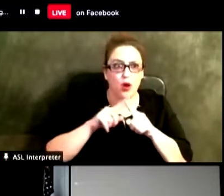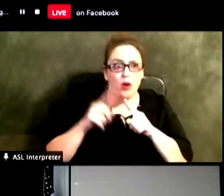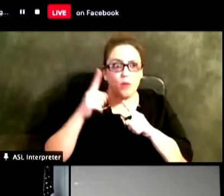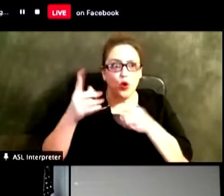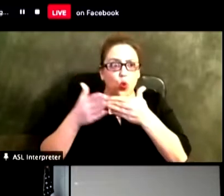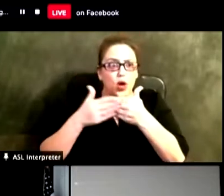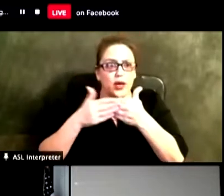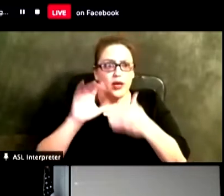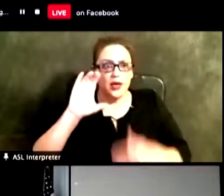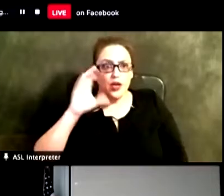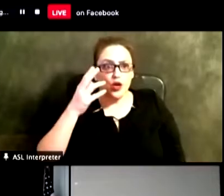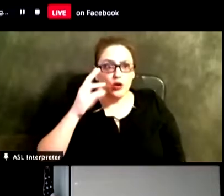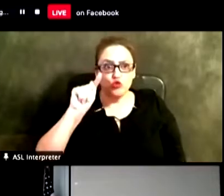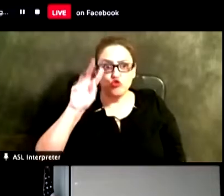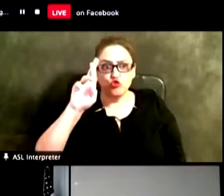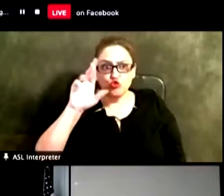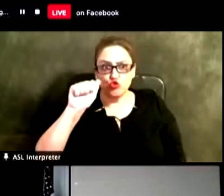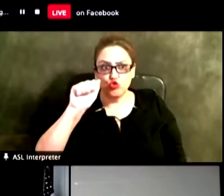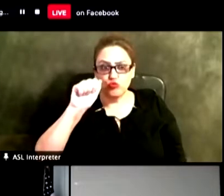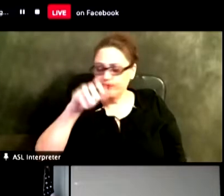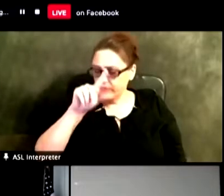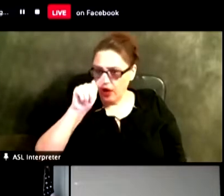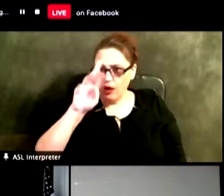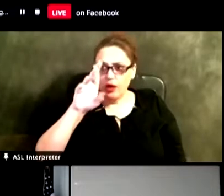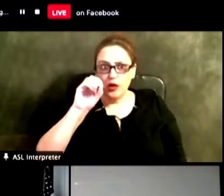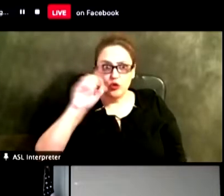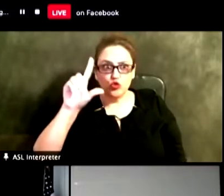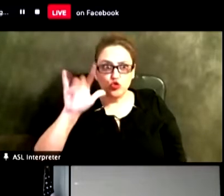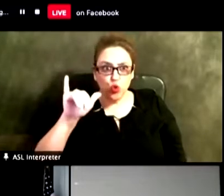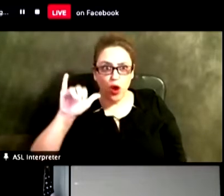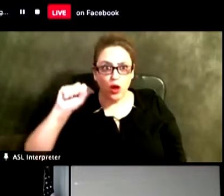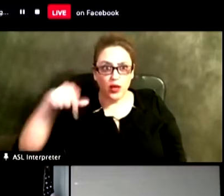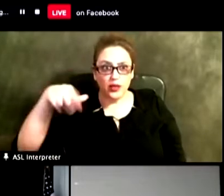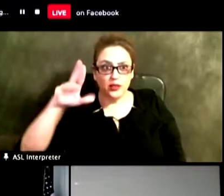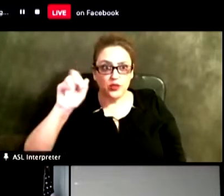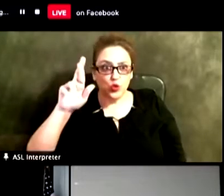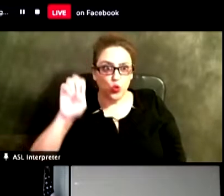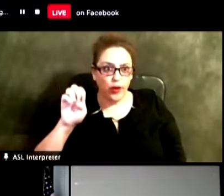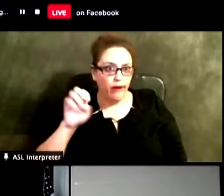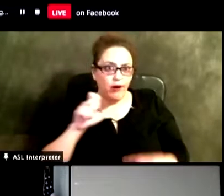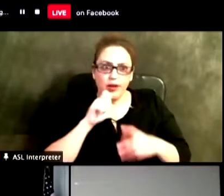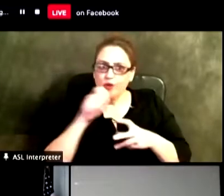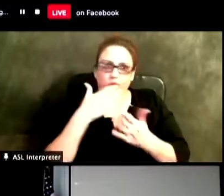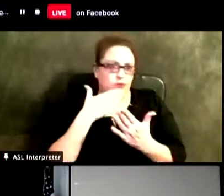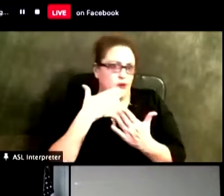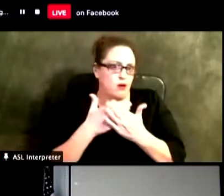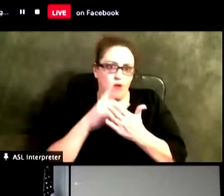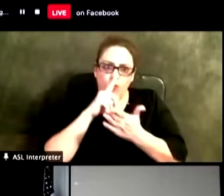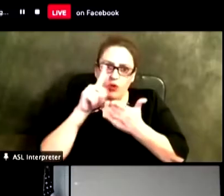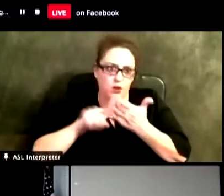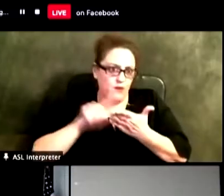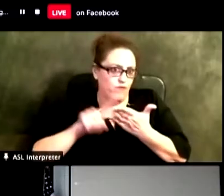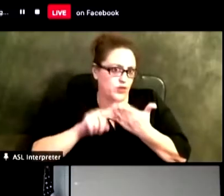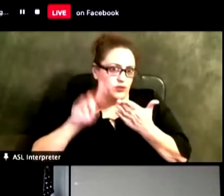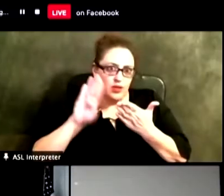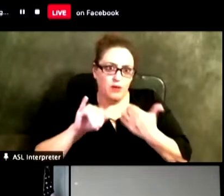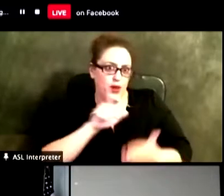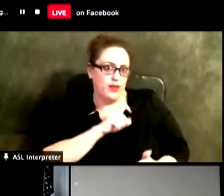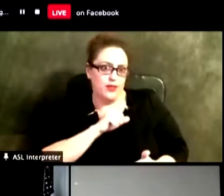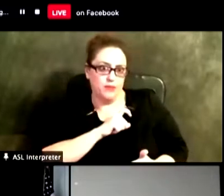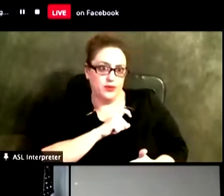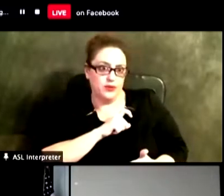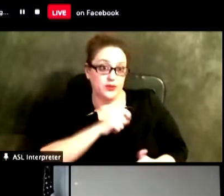Square. It was carelessly investigated by the police department, and he was not even